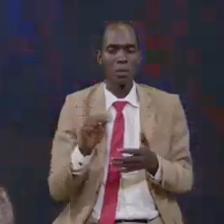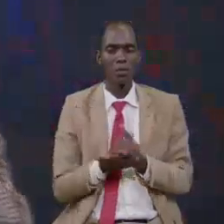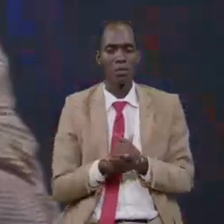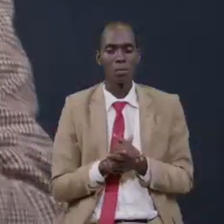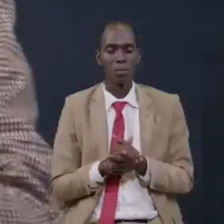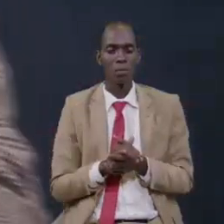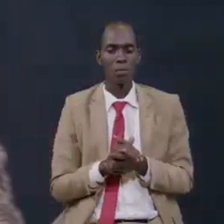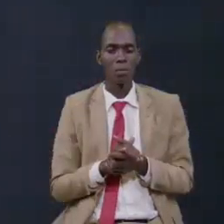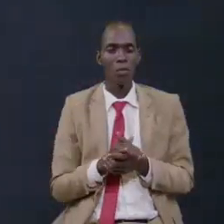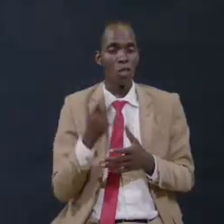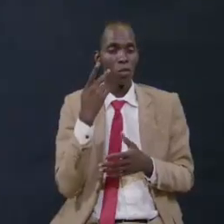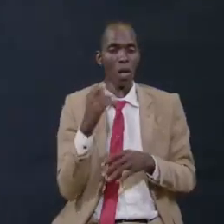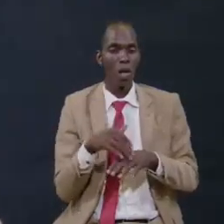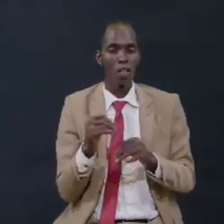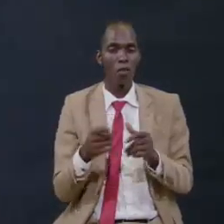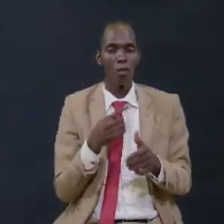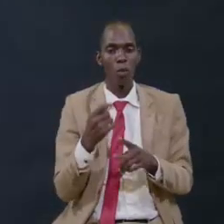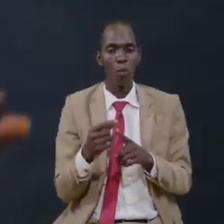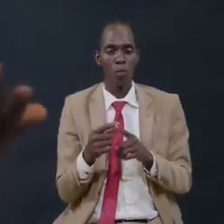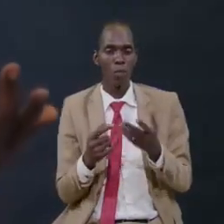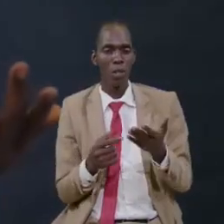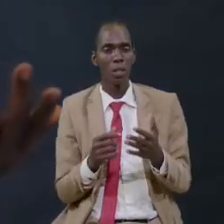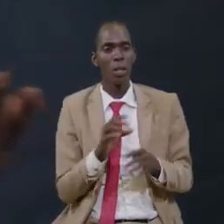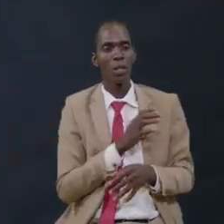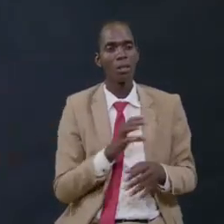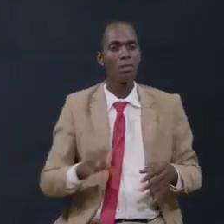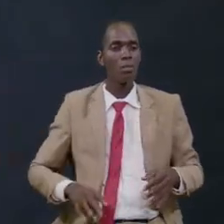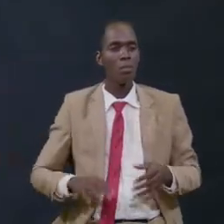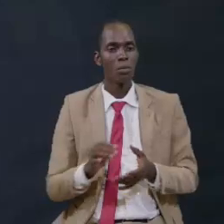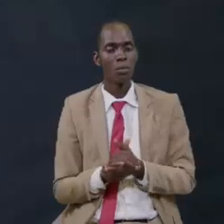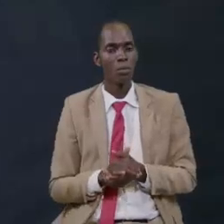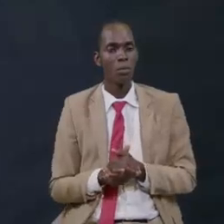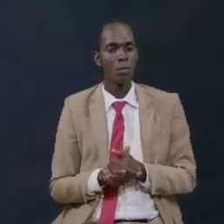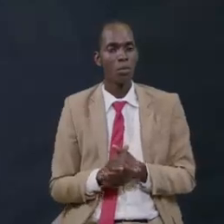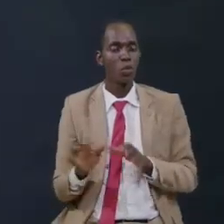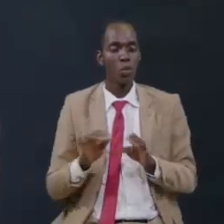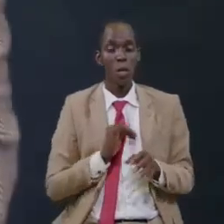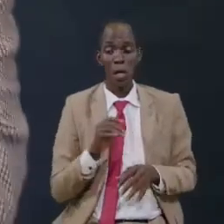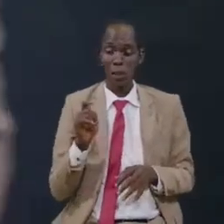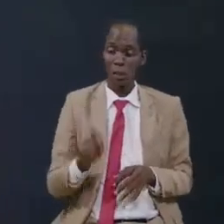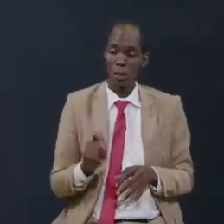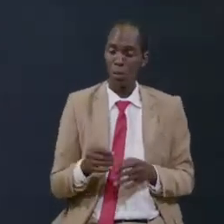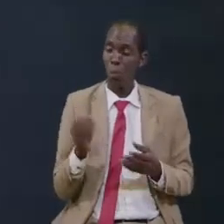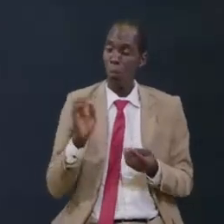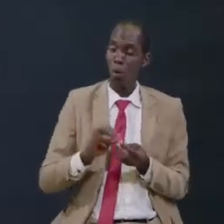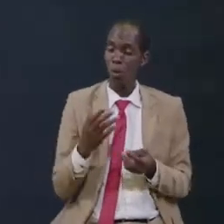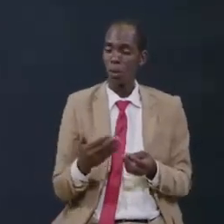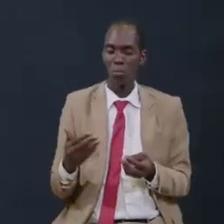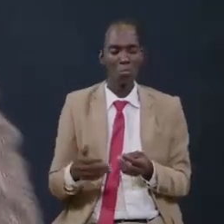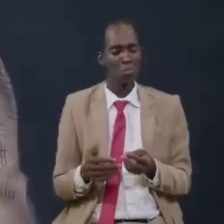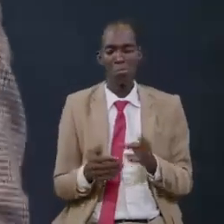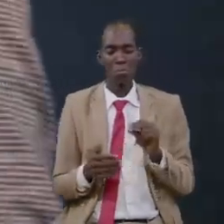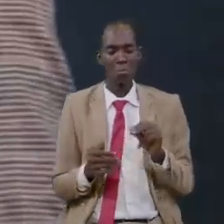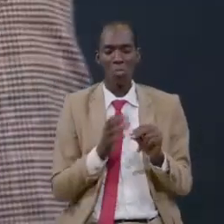word there, Christ. Do I need anything more? Christ. Do I need anyone more?